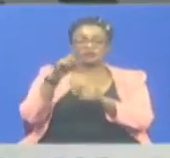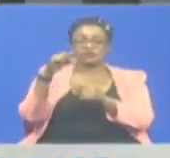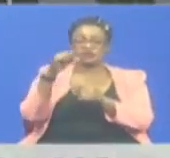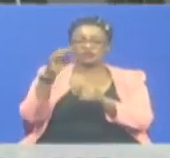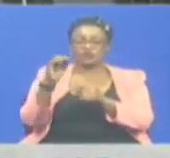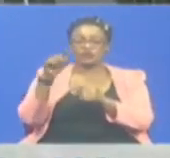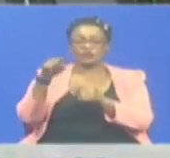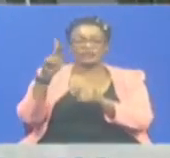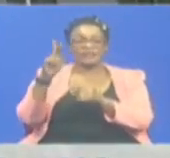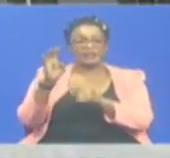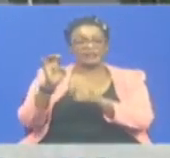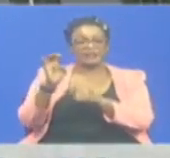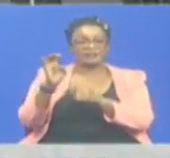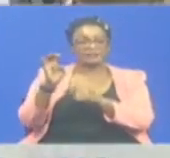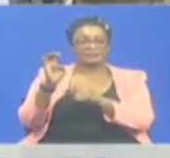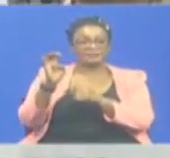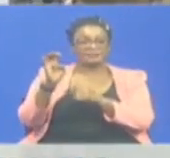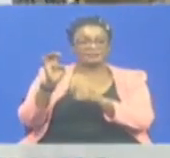housing@rba.go.ke.